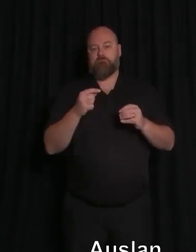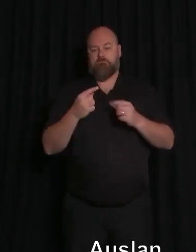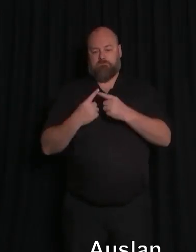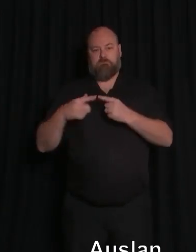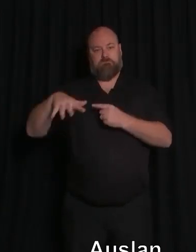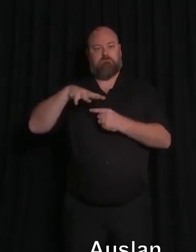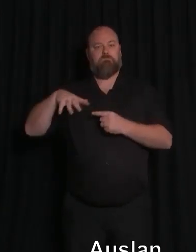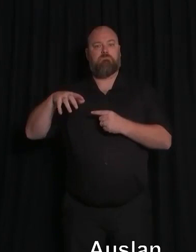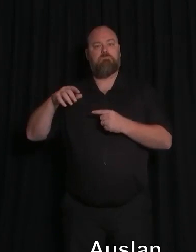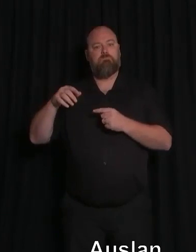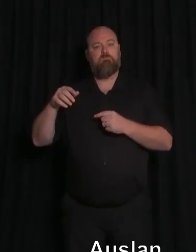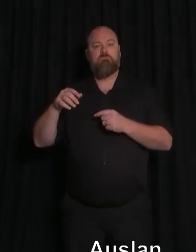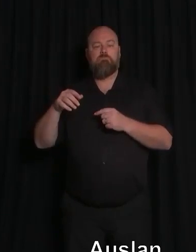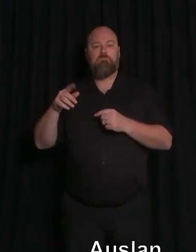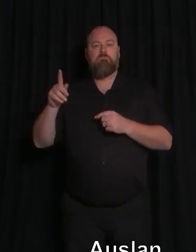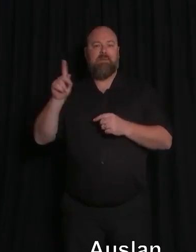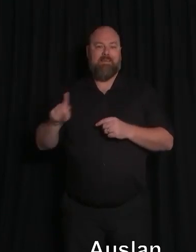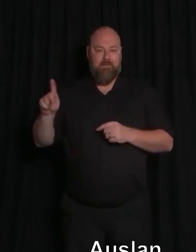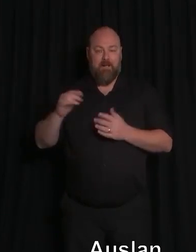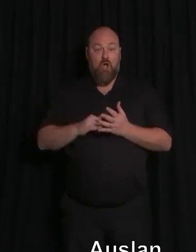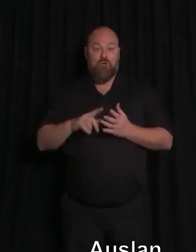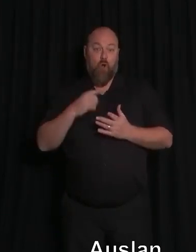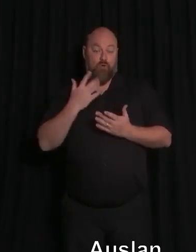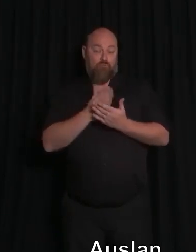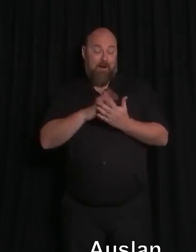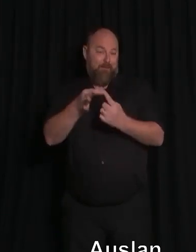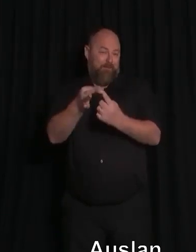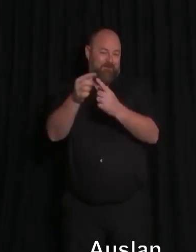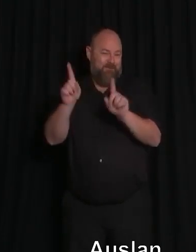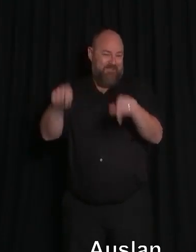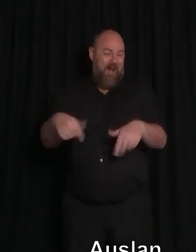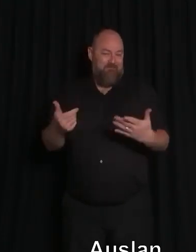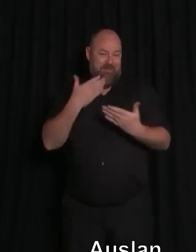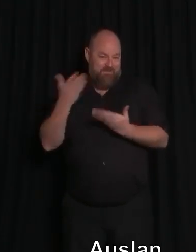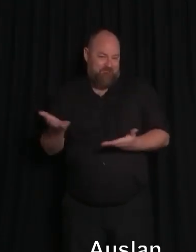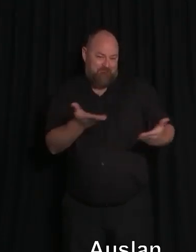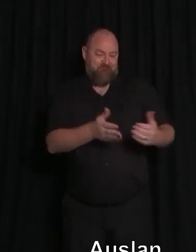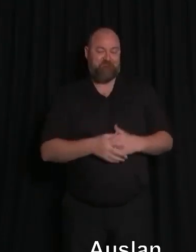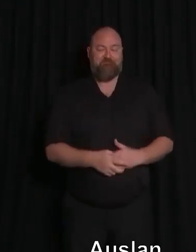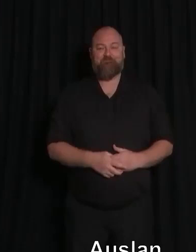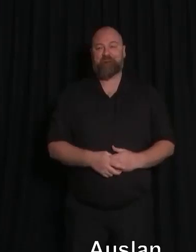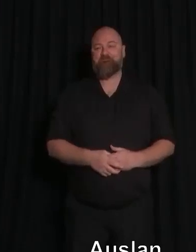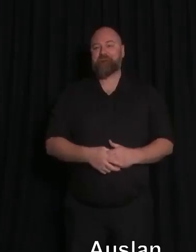and therefore you are the most entitled to get started the panel. Please, Louise.